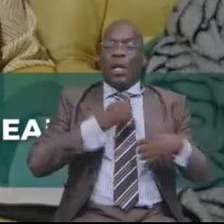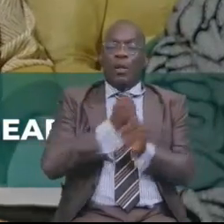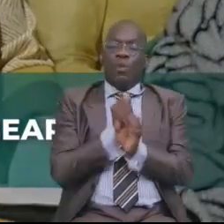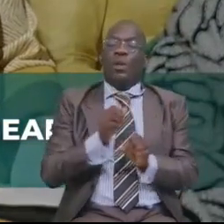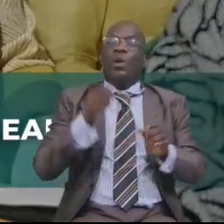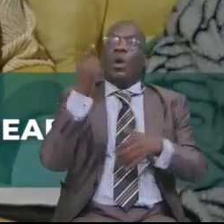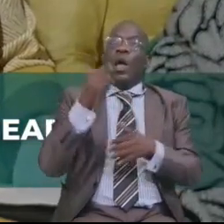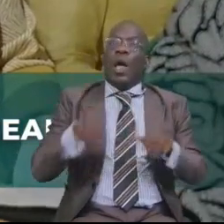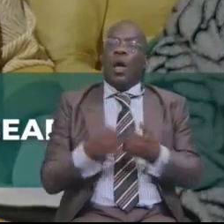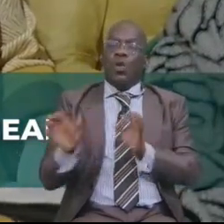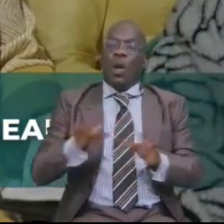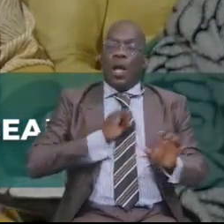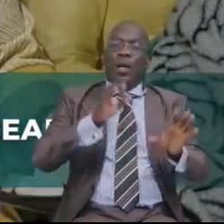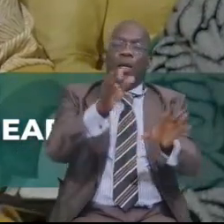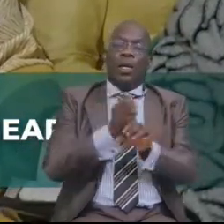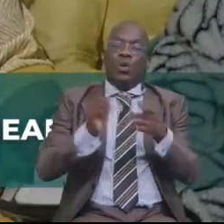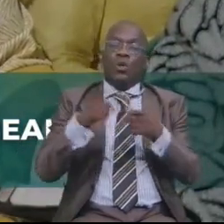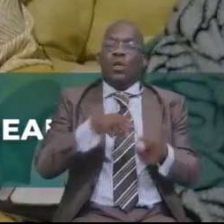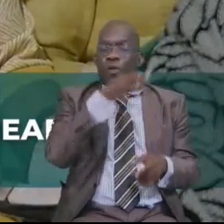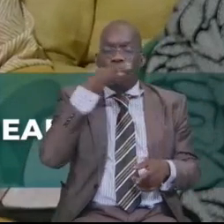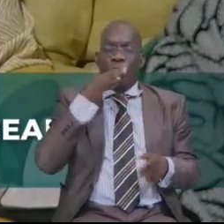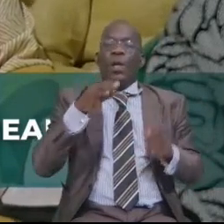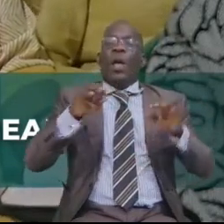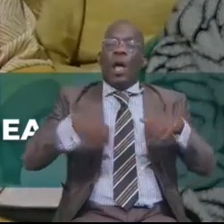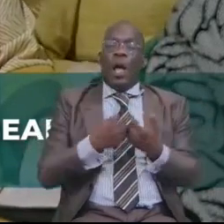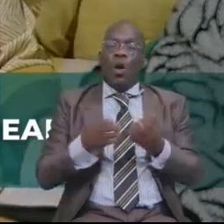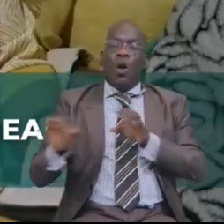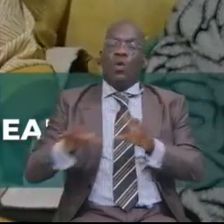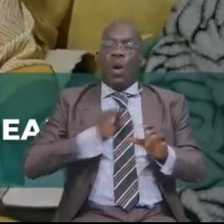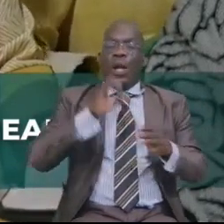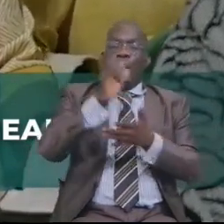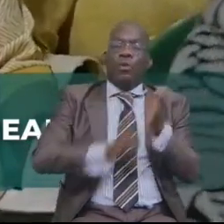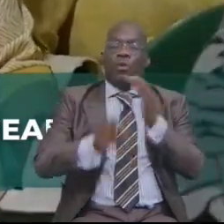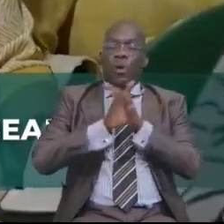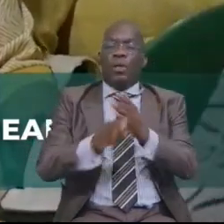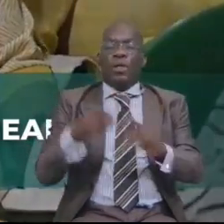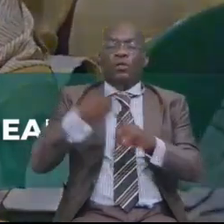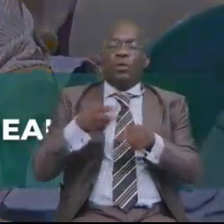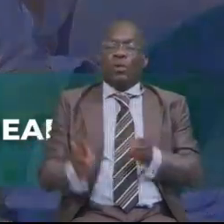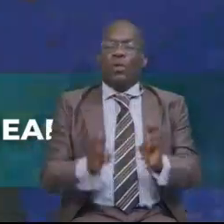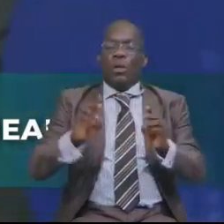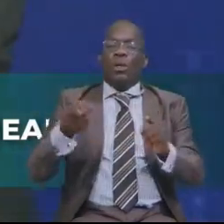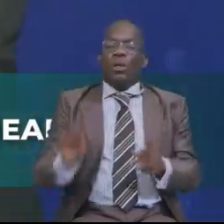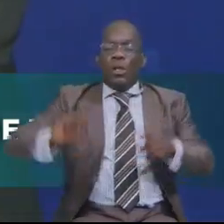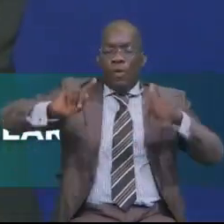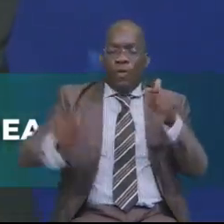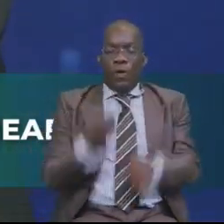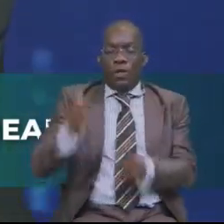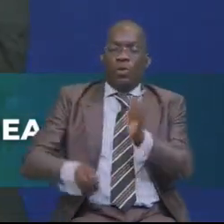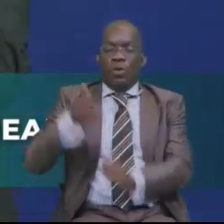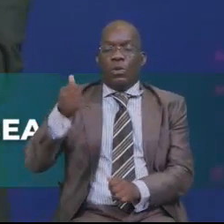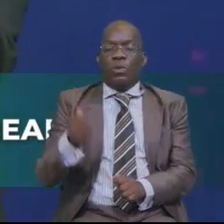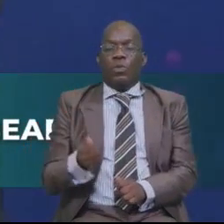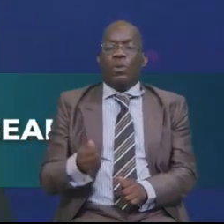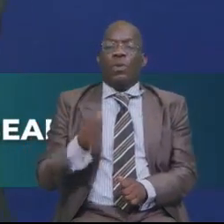can I get all the blockages out of the way? Foremost, the foremost fruitful